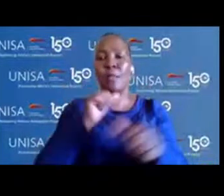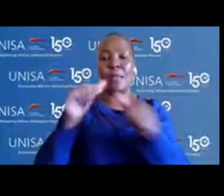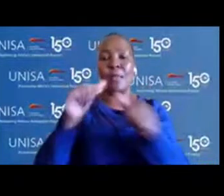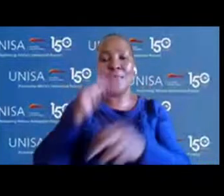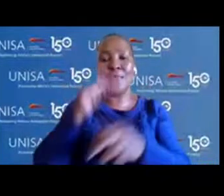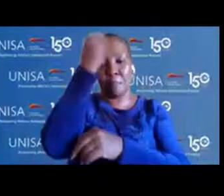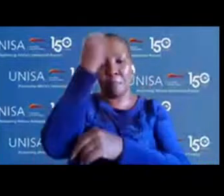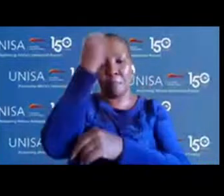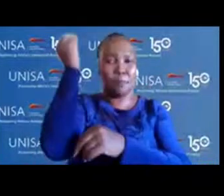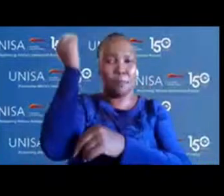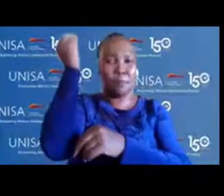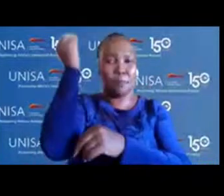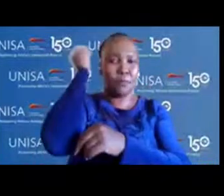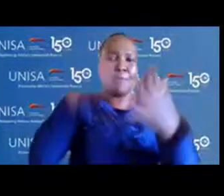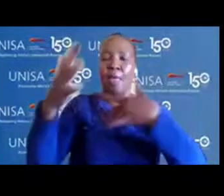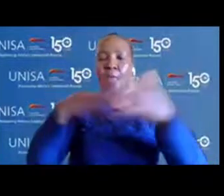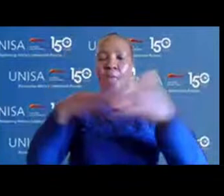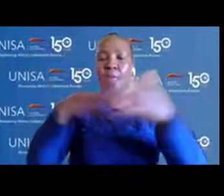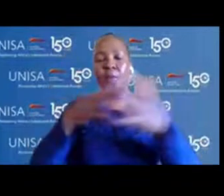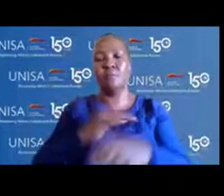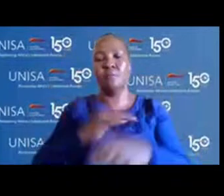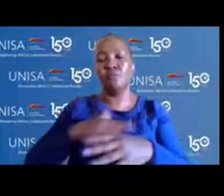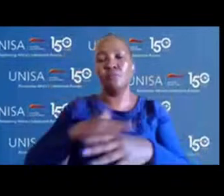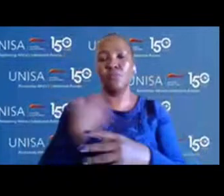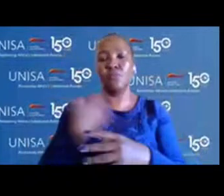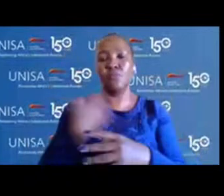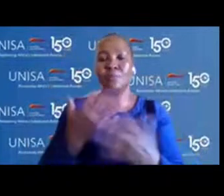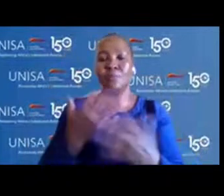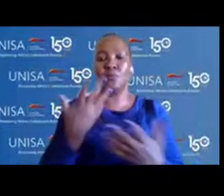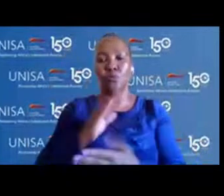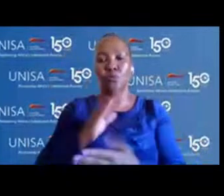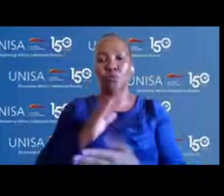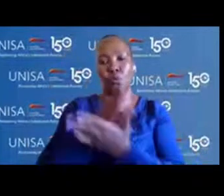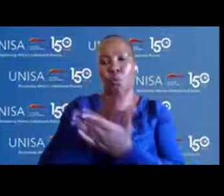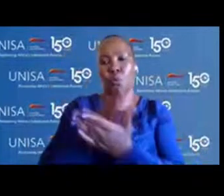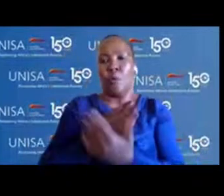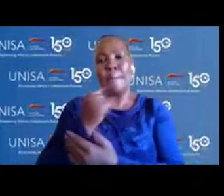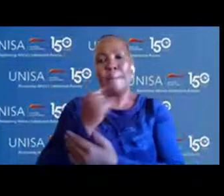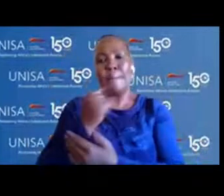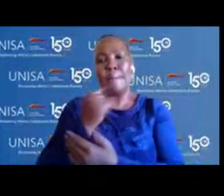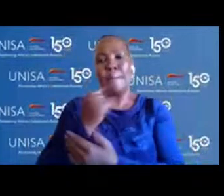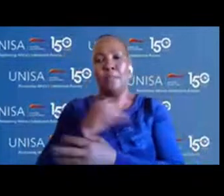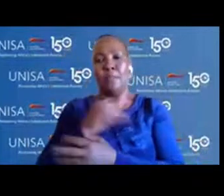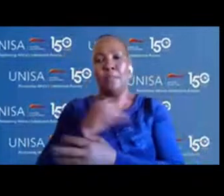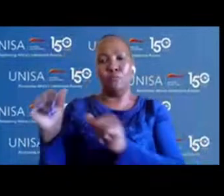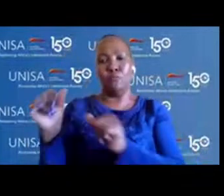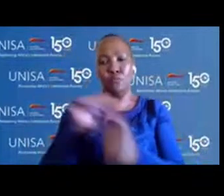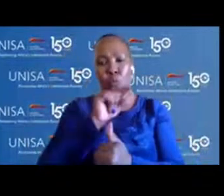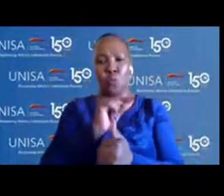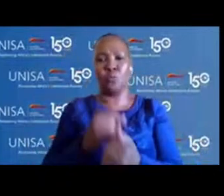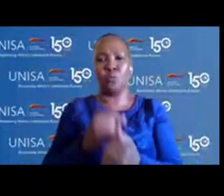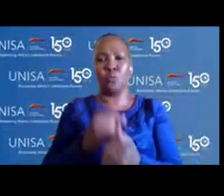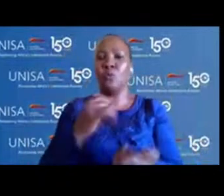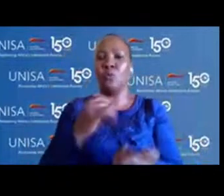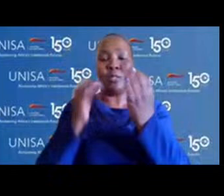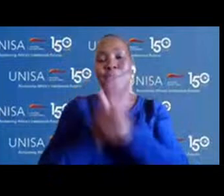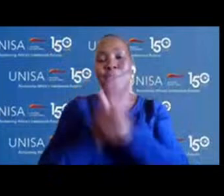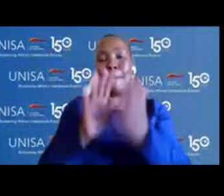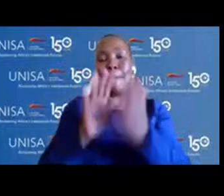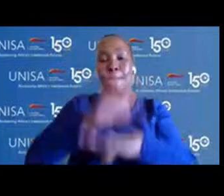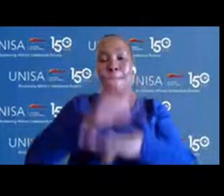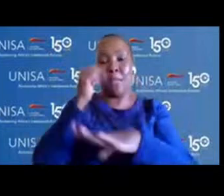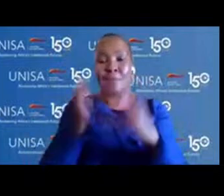is anything that you really are uncertain about, please go to that course site on basic skills